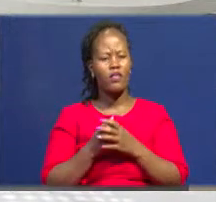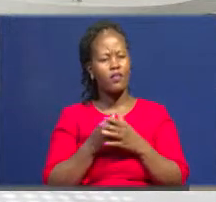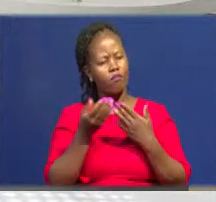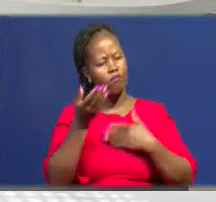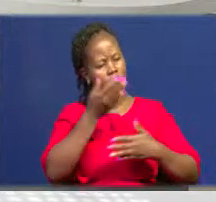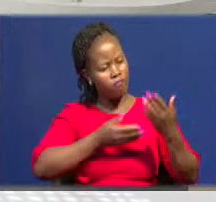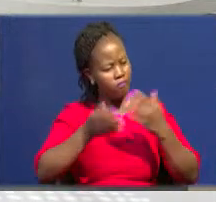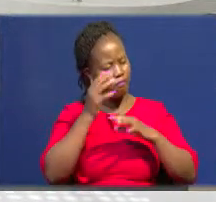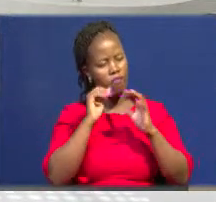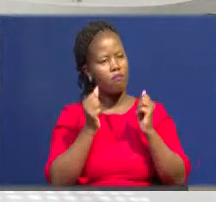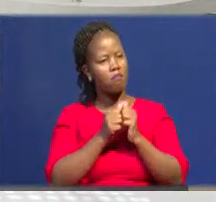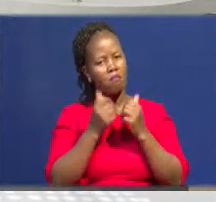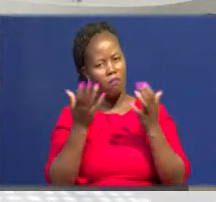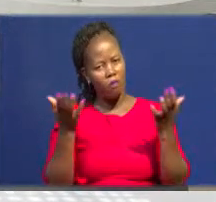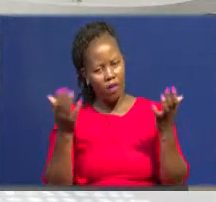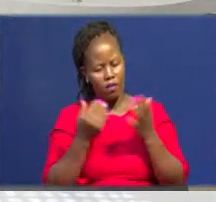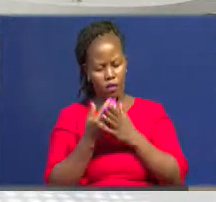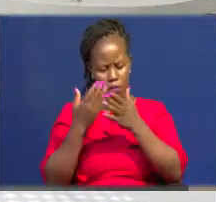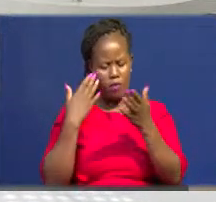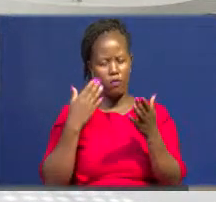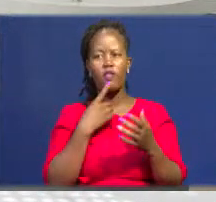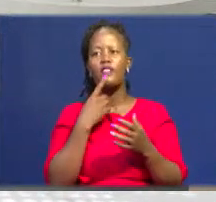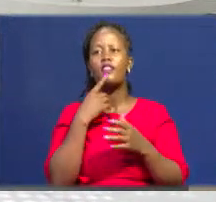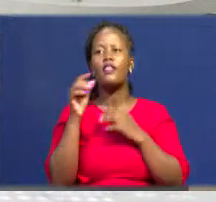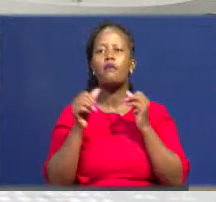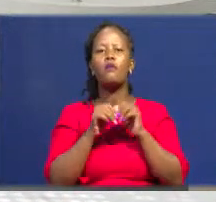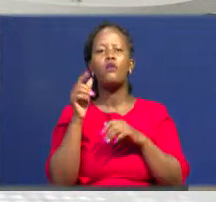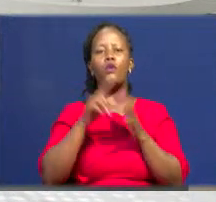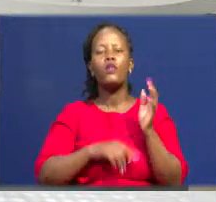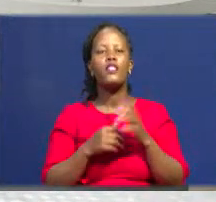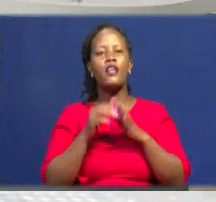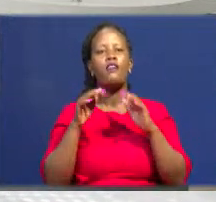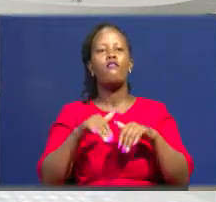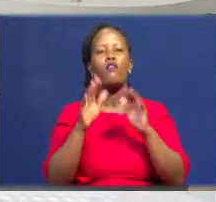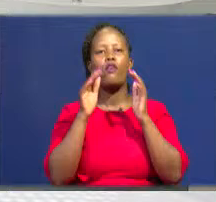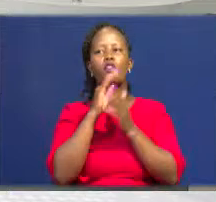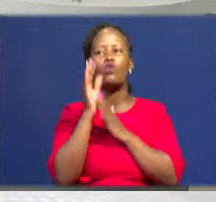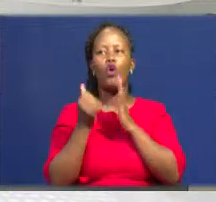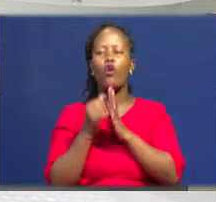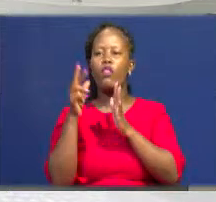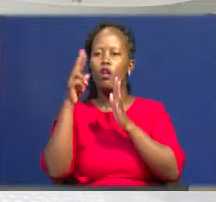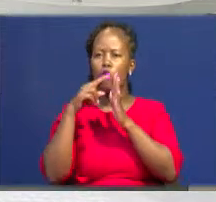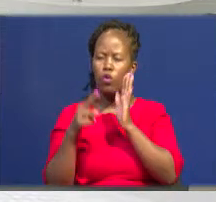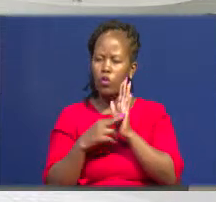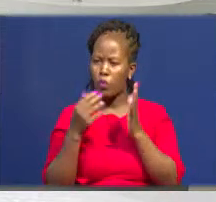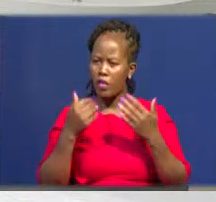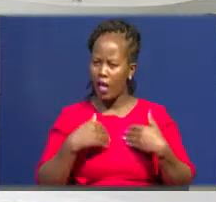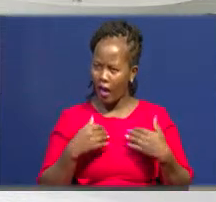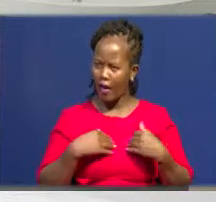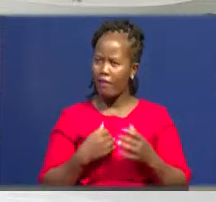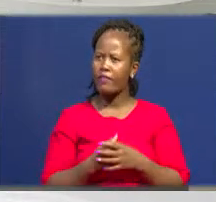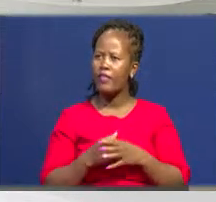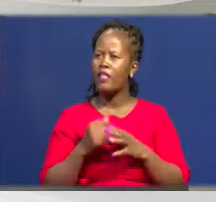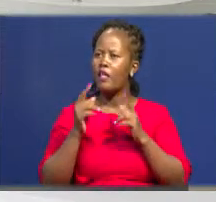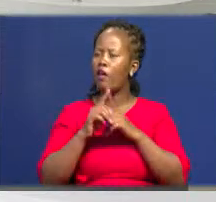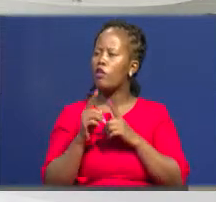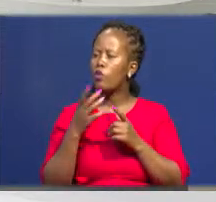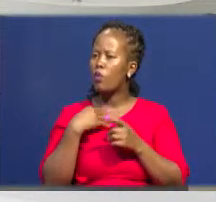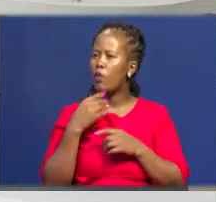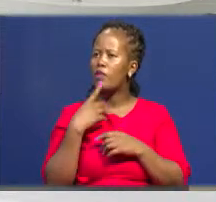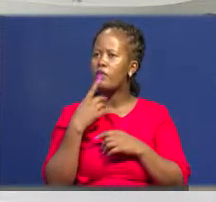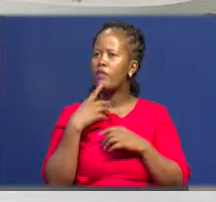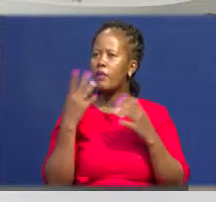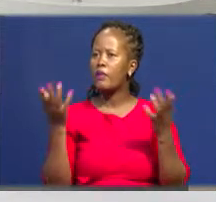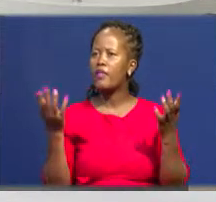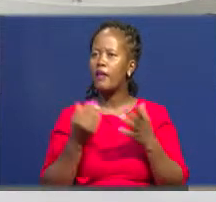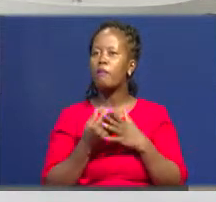up on this from what Norris has said, especially adhering to the regulations that you have. Mm-hmm. And thus, you know, we like to say that there